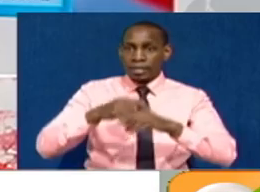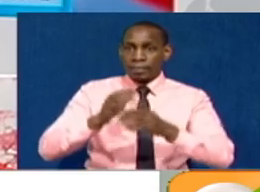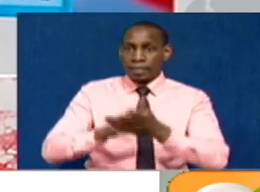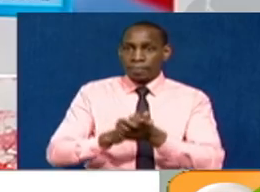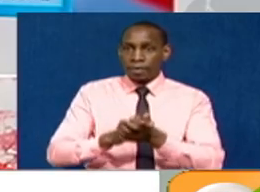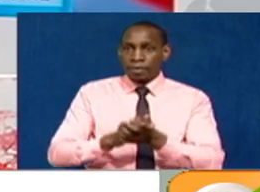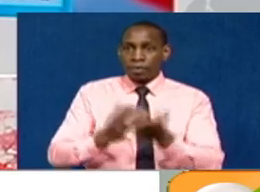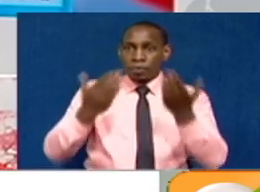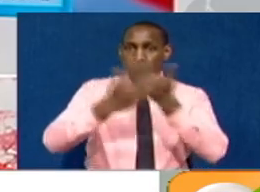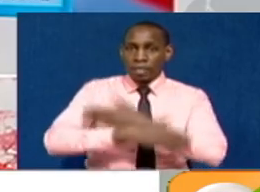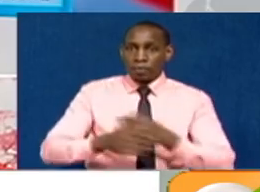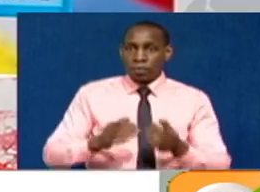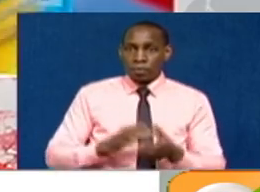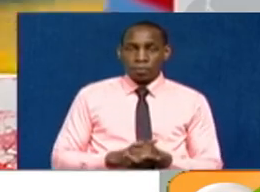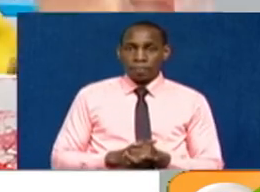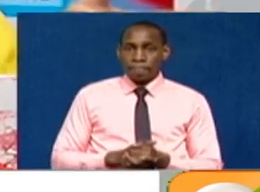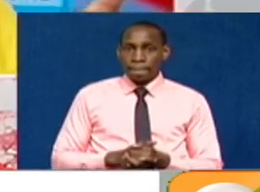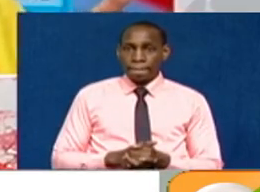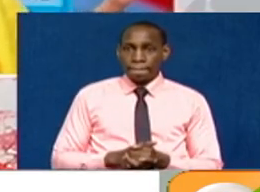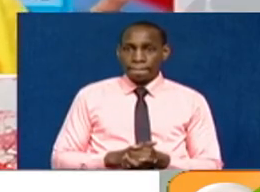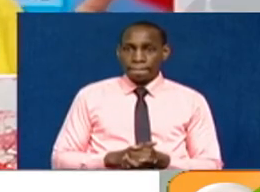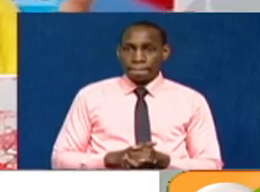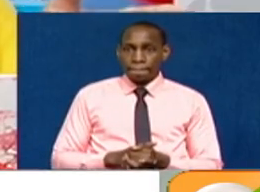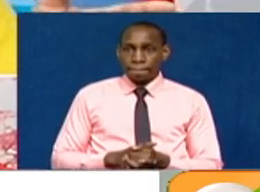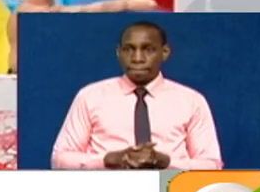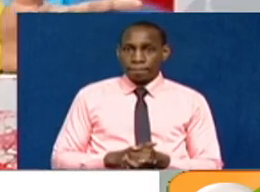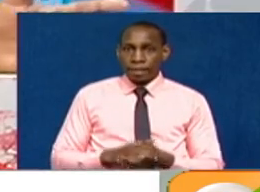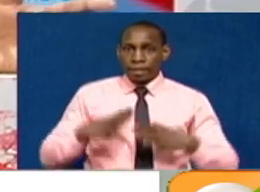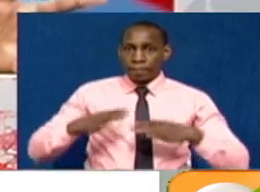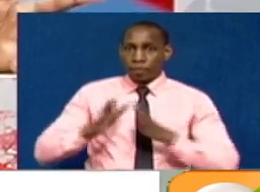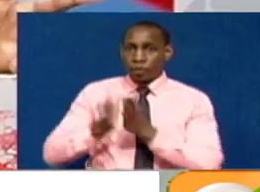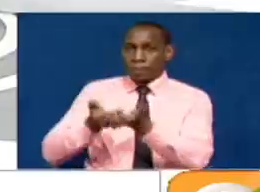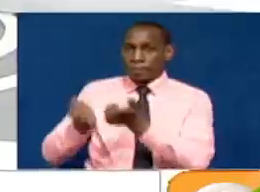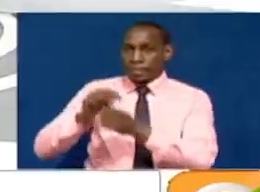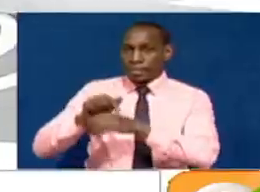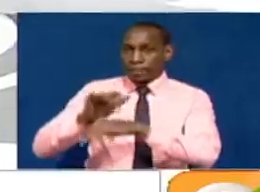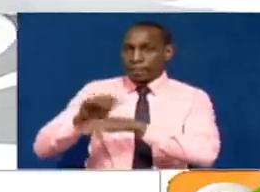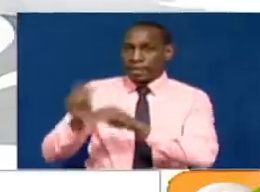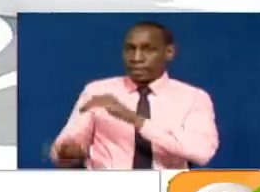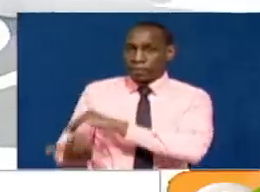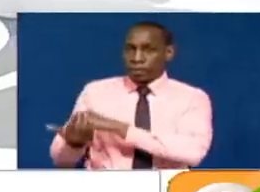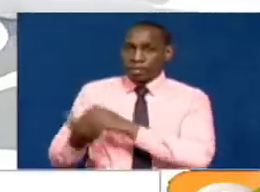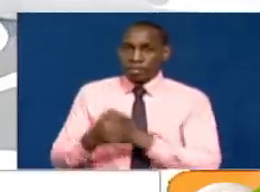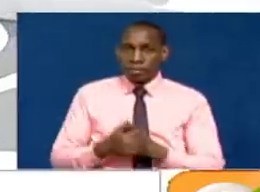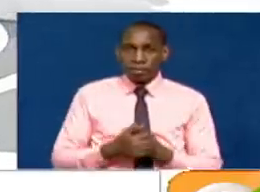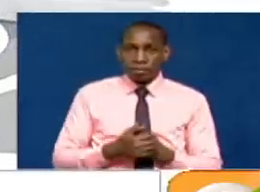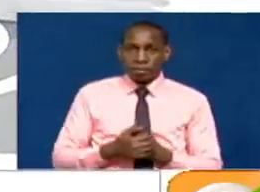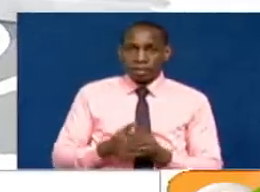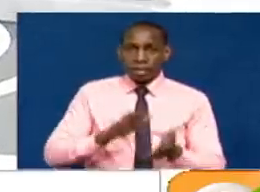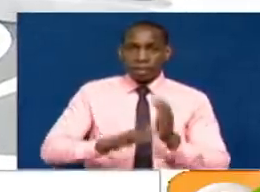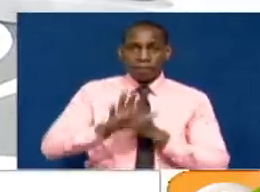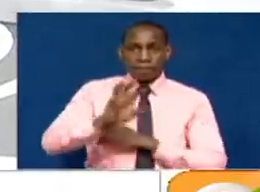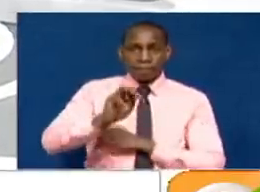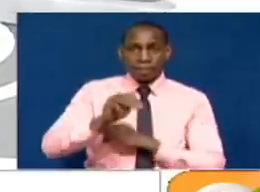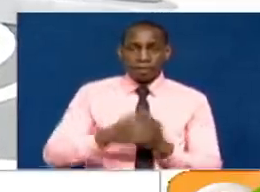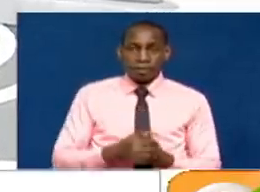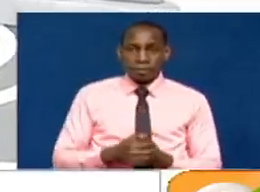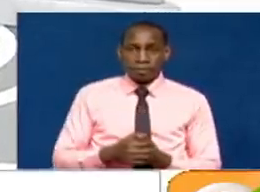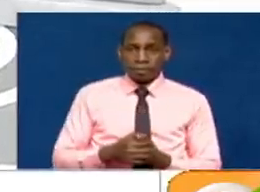heat, people... open and obviously, shops, I mean, early in the morning. About 5 million people. 5 million people, yeah, we're vaccinated. Still